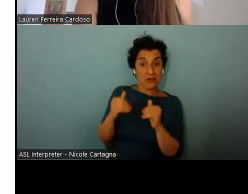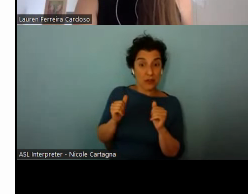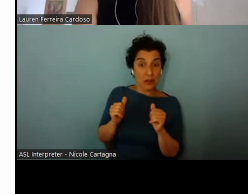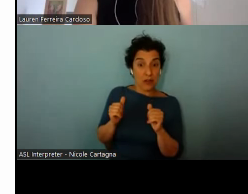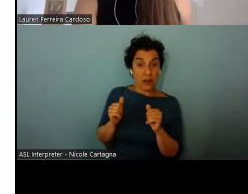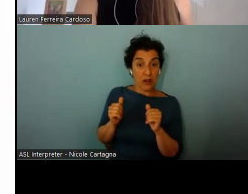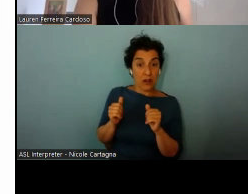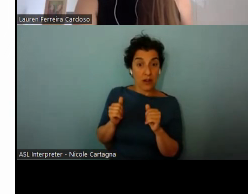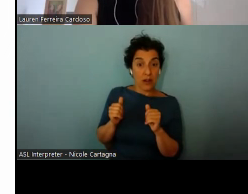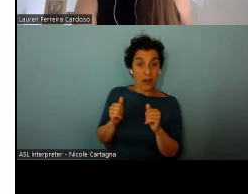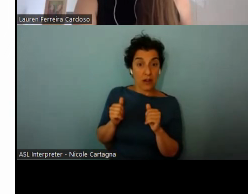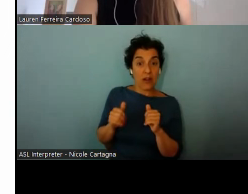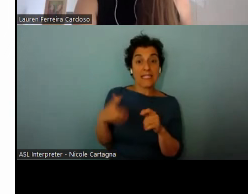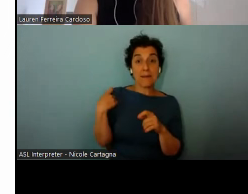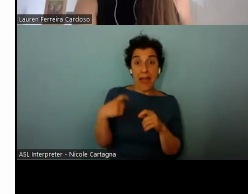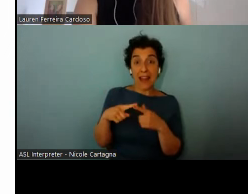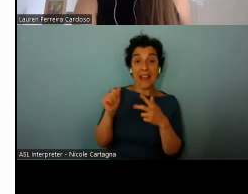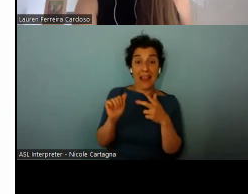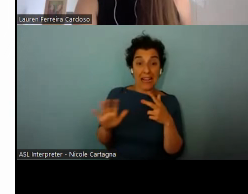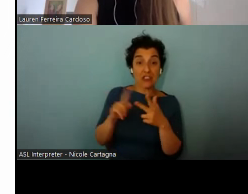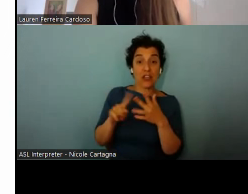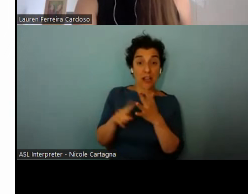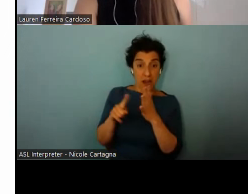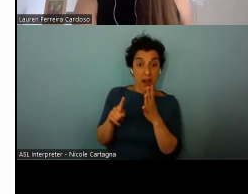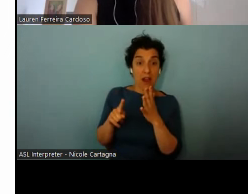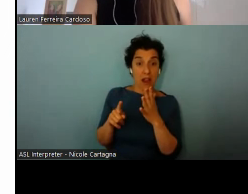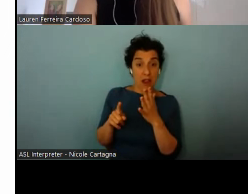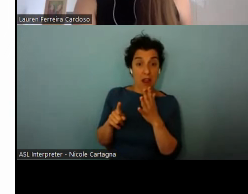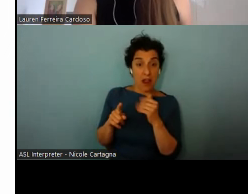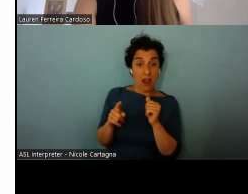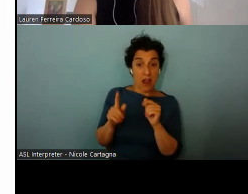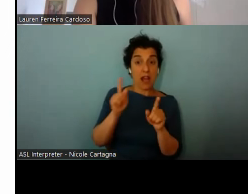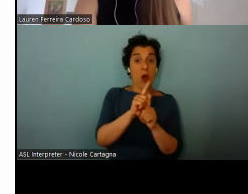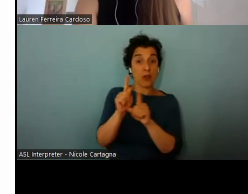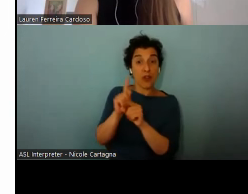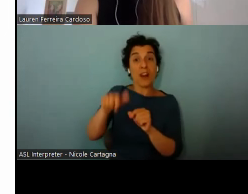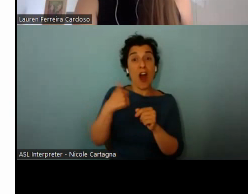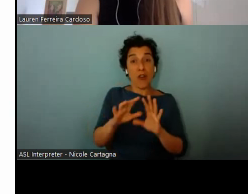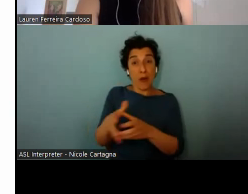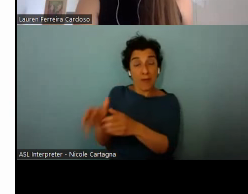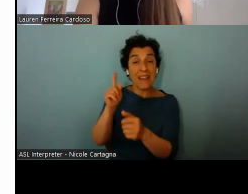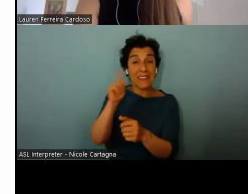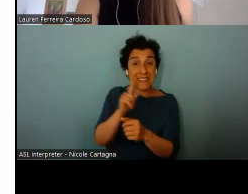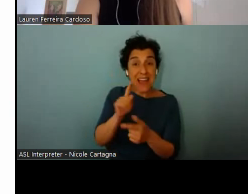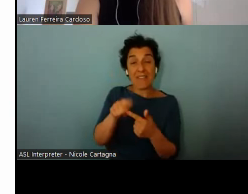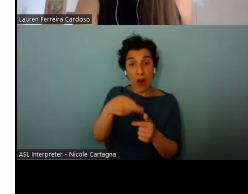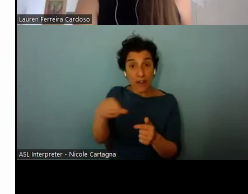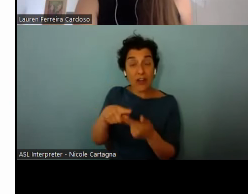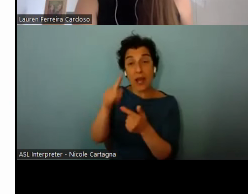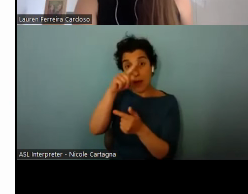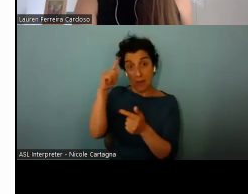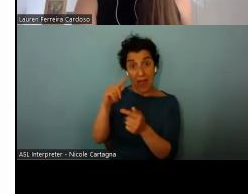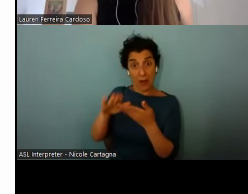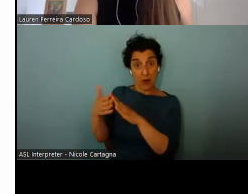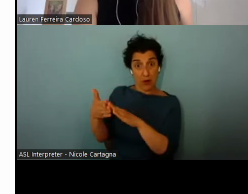5 times as many Asian residents, and over twice as many respondents in other populations, including deaf and hard of hearing and those in the Black